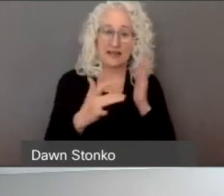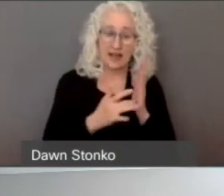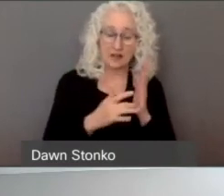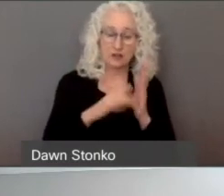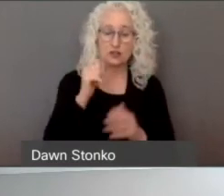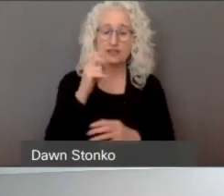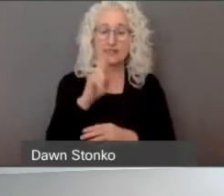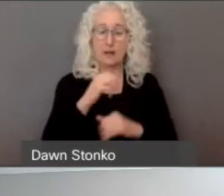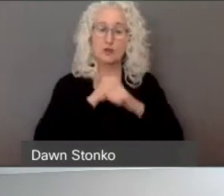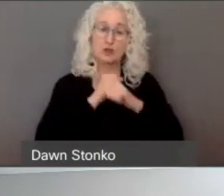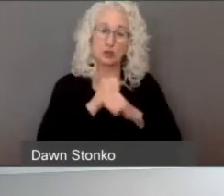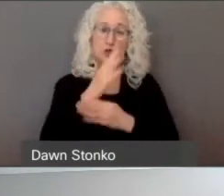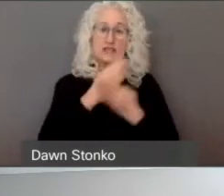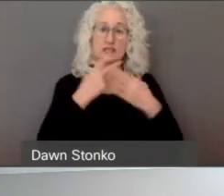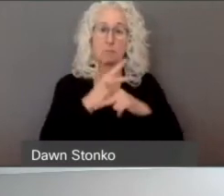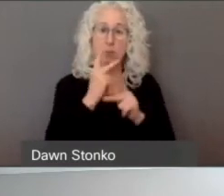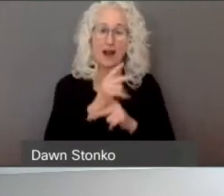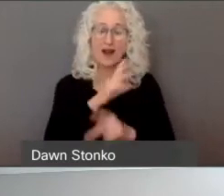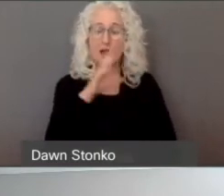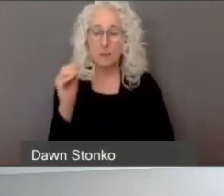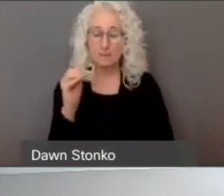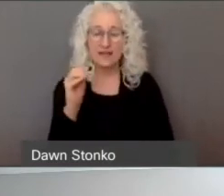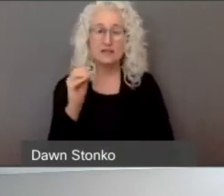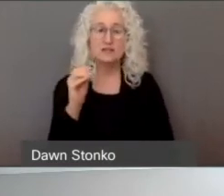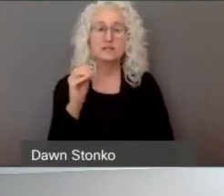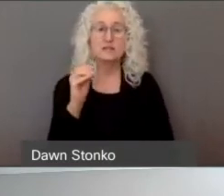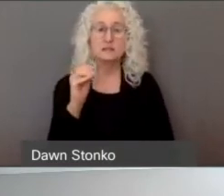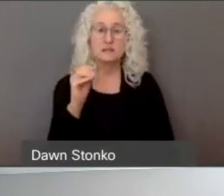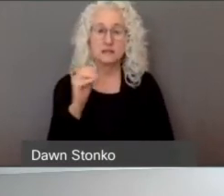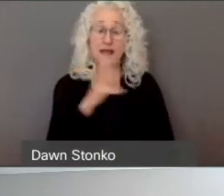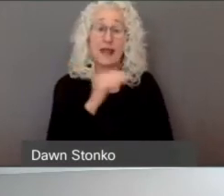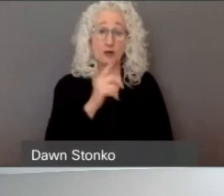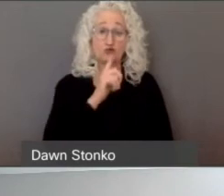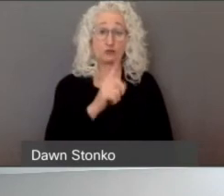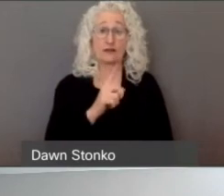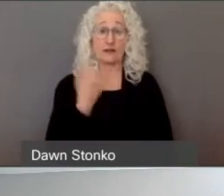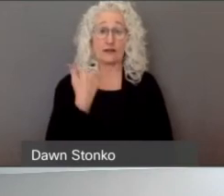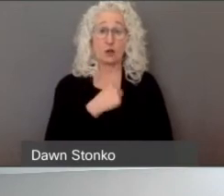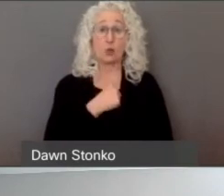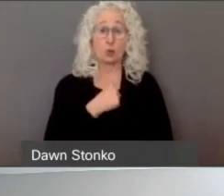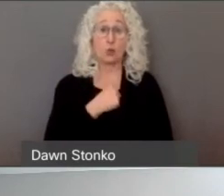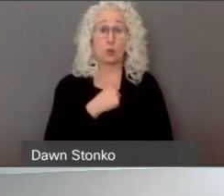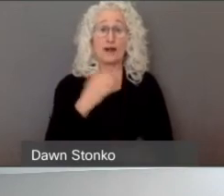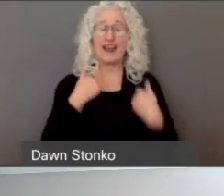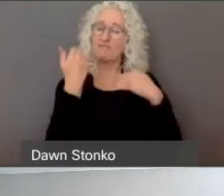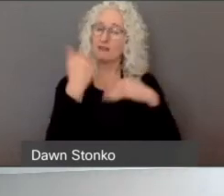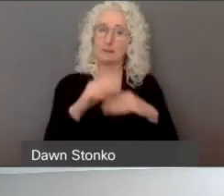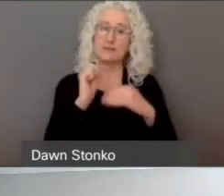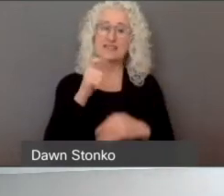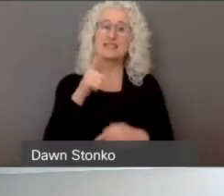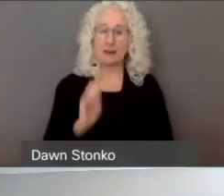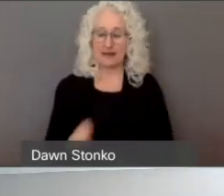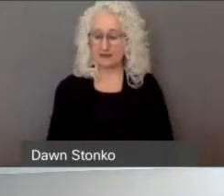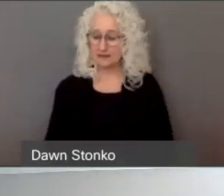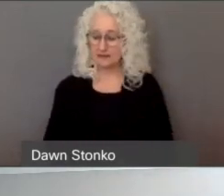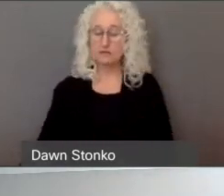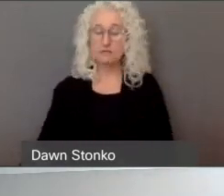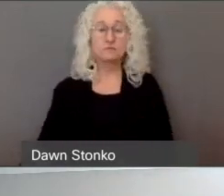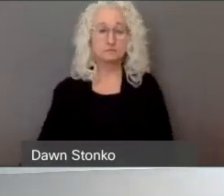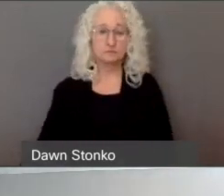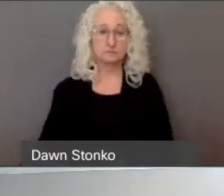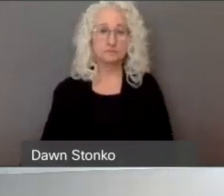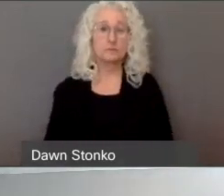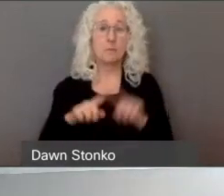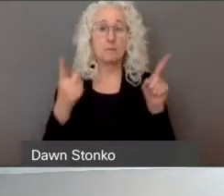product companies, and essentially, you know, we do have limited space, but we look